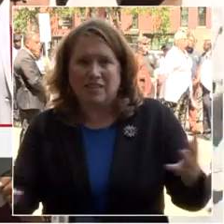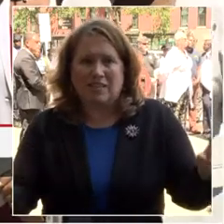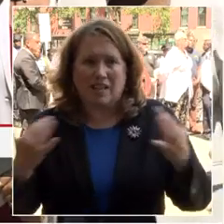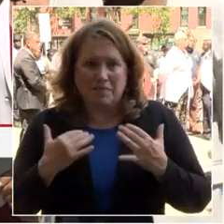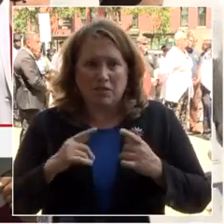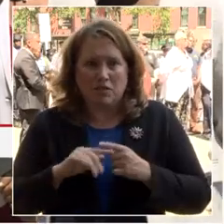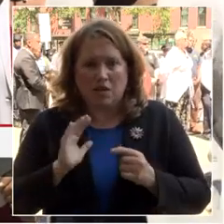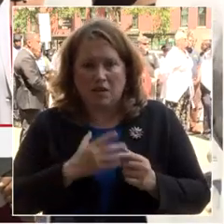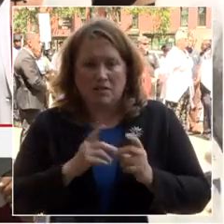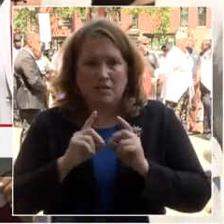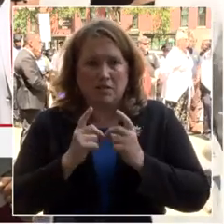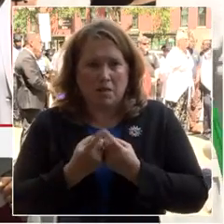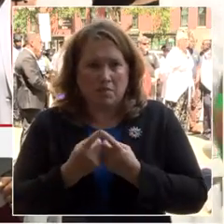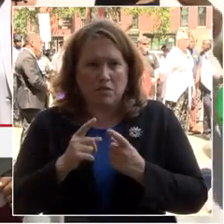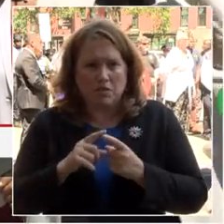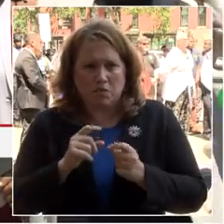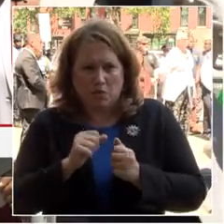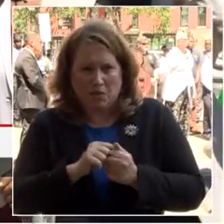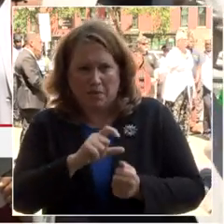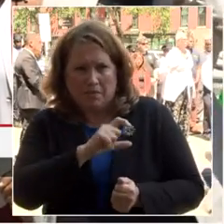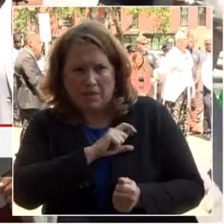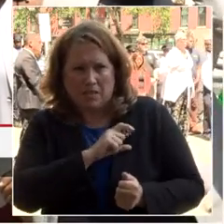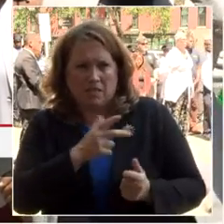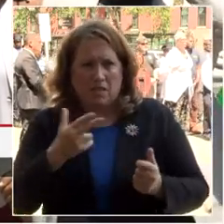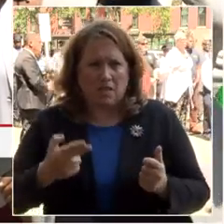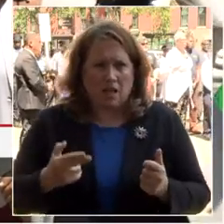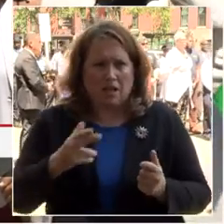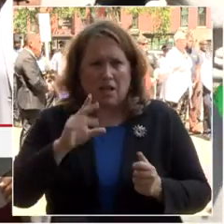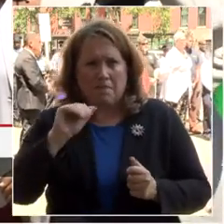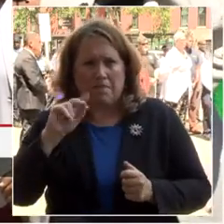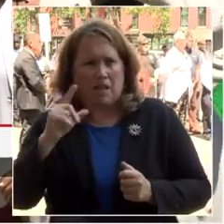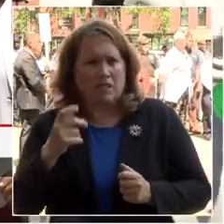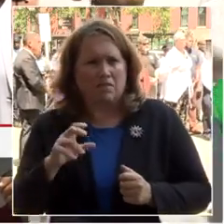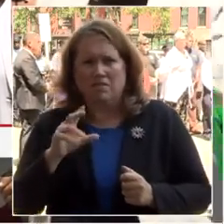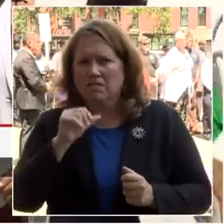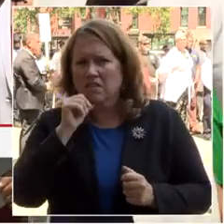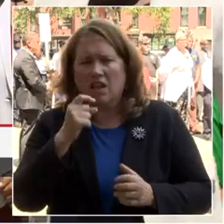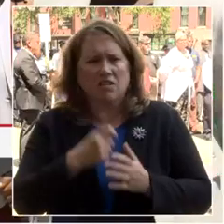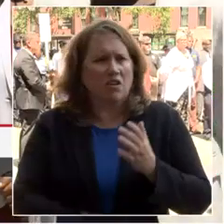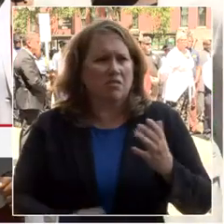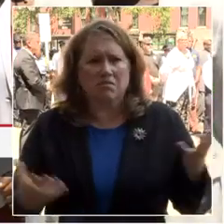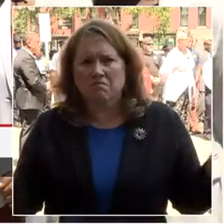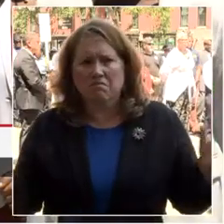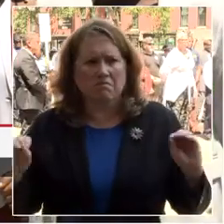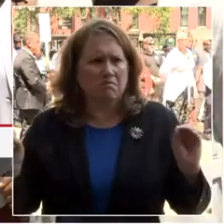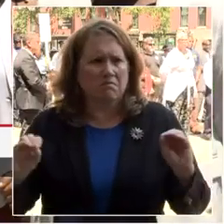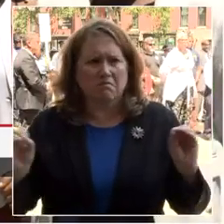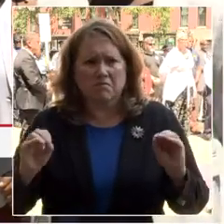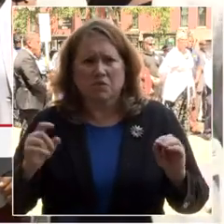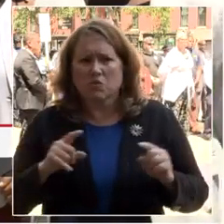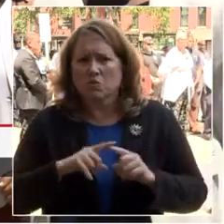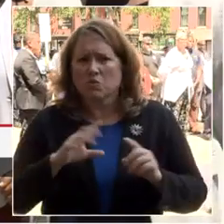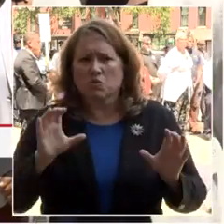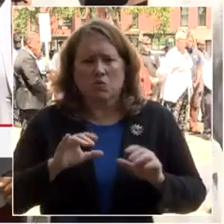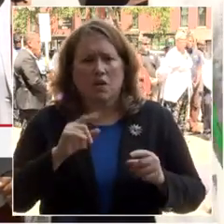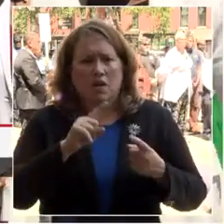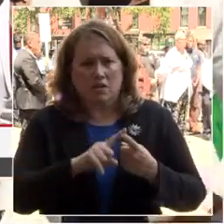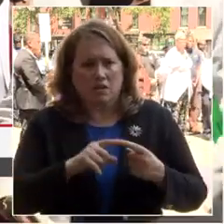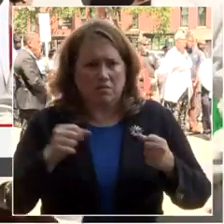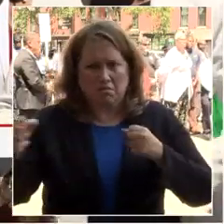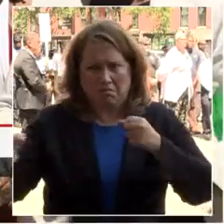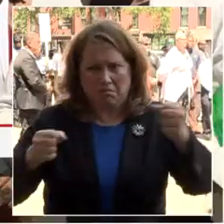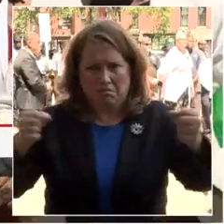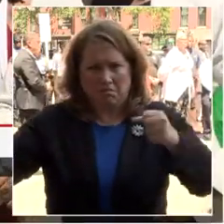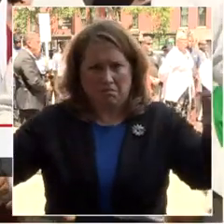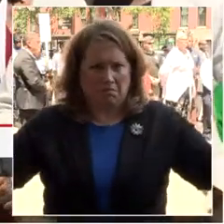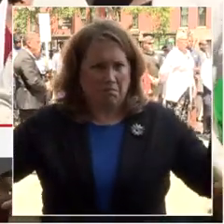street with a gun and badge, and they do it, and it does not cost us a thing for them to do that. So we're activating them as well. There may be some officers